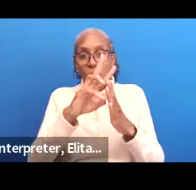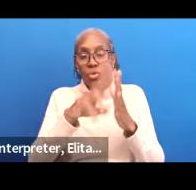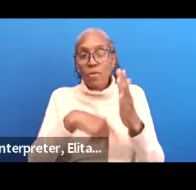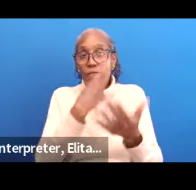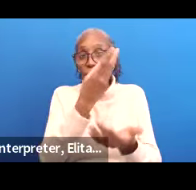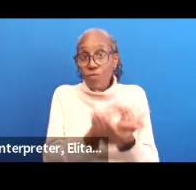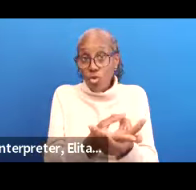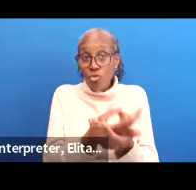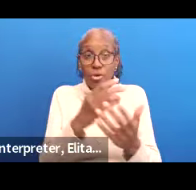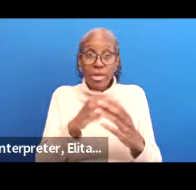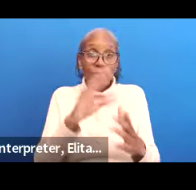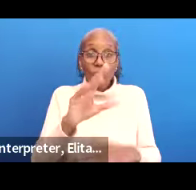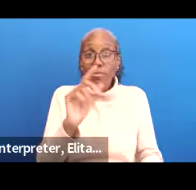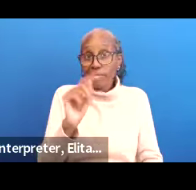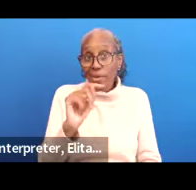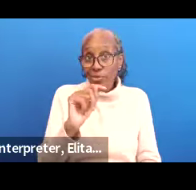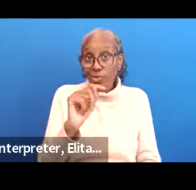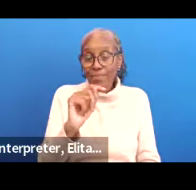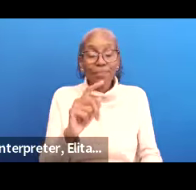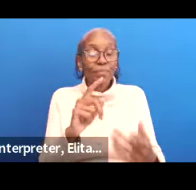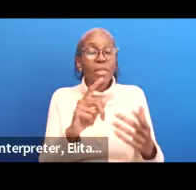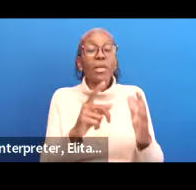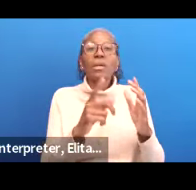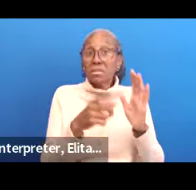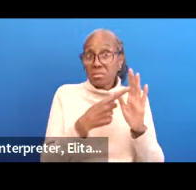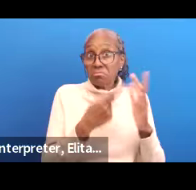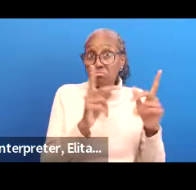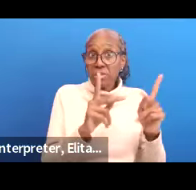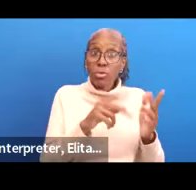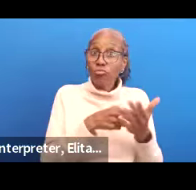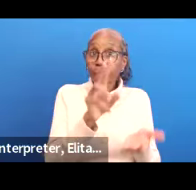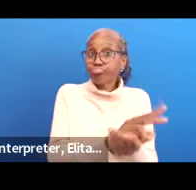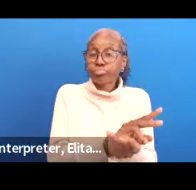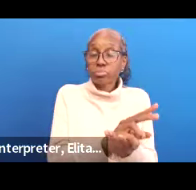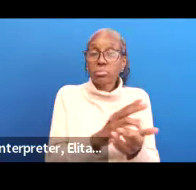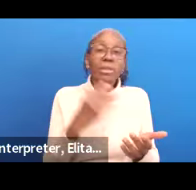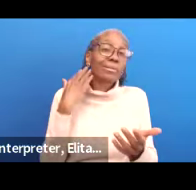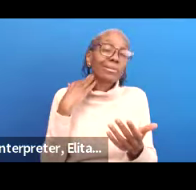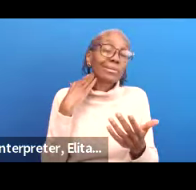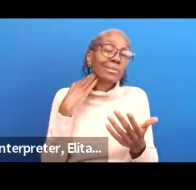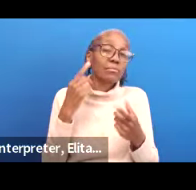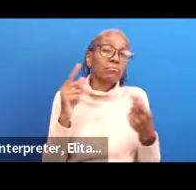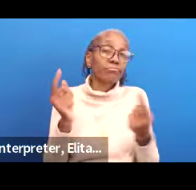in your bathroom, for example. Some people have had that happen. And it's